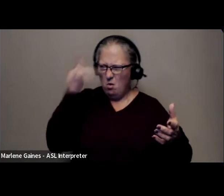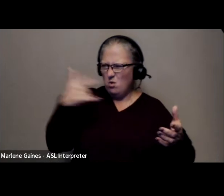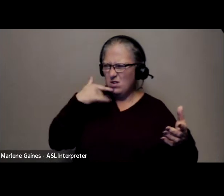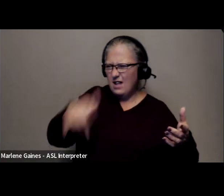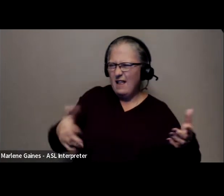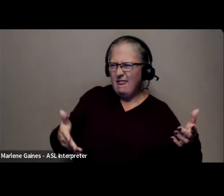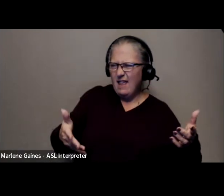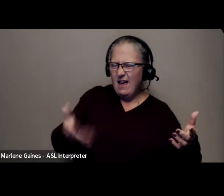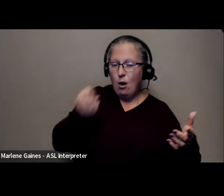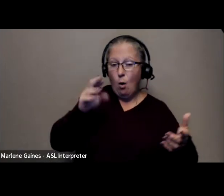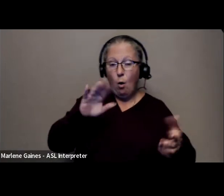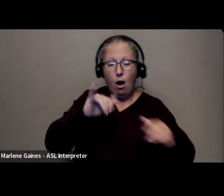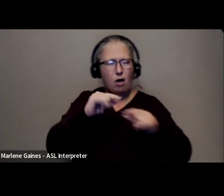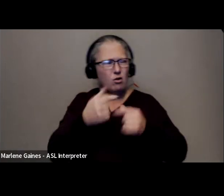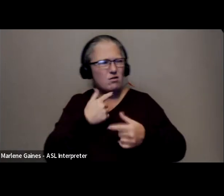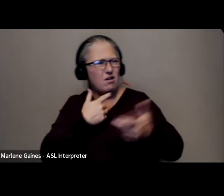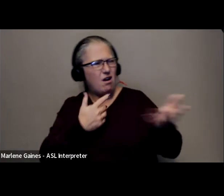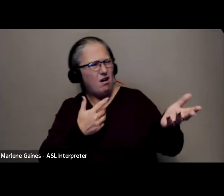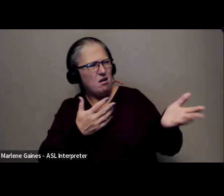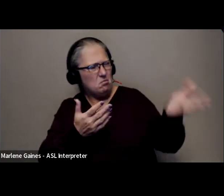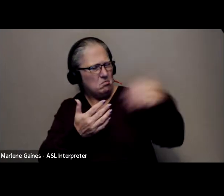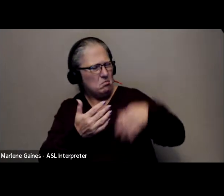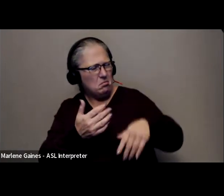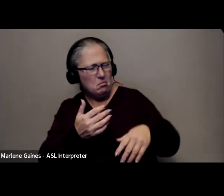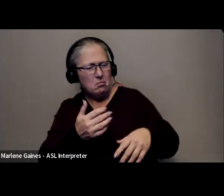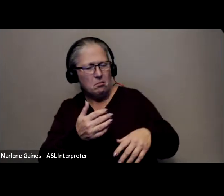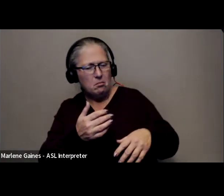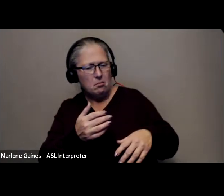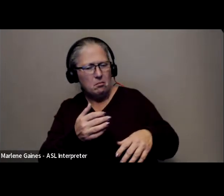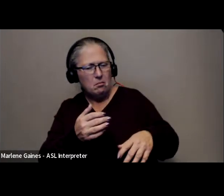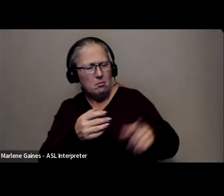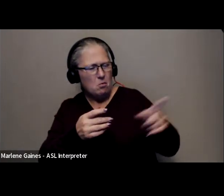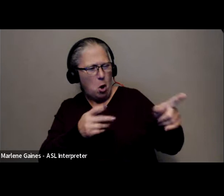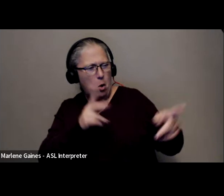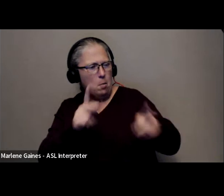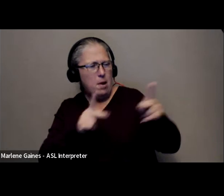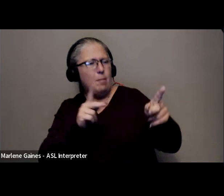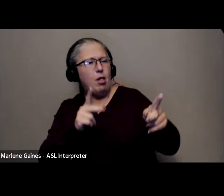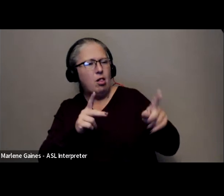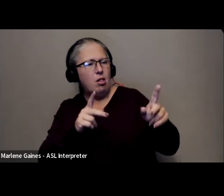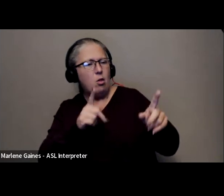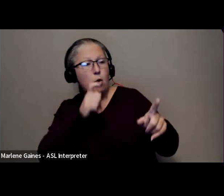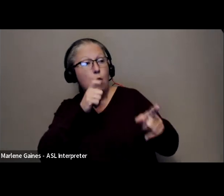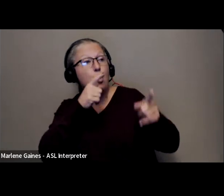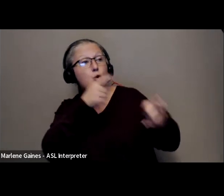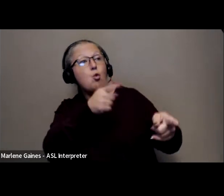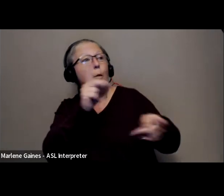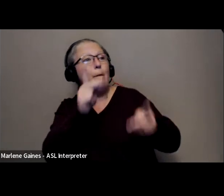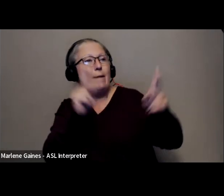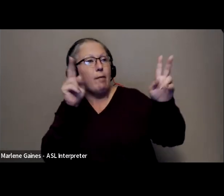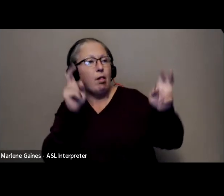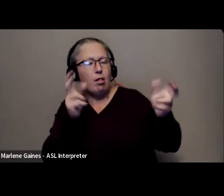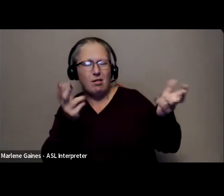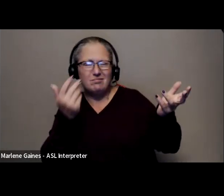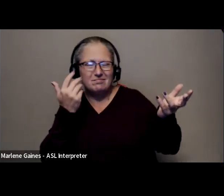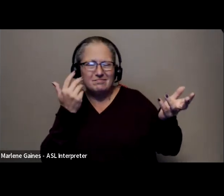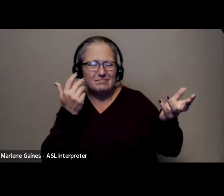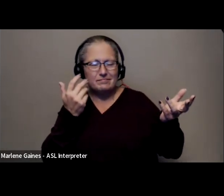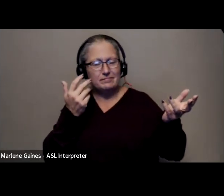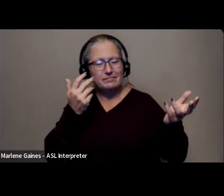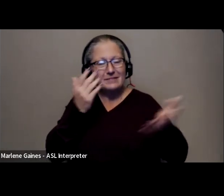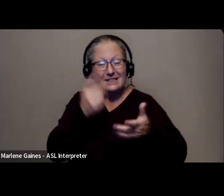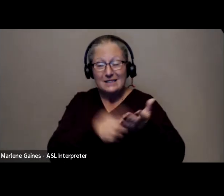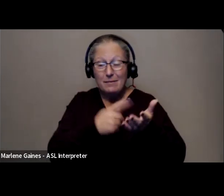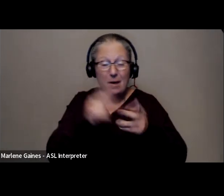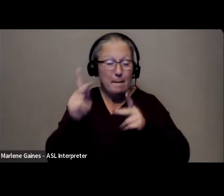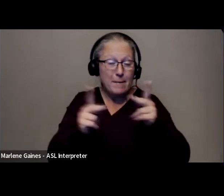You know, or the other group is, well, you know, come on, you know, you people, whoever you people are, you know, and you know,